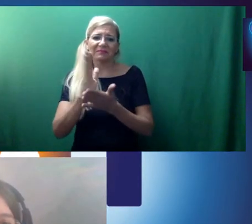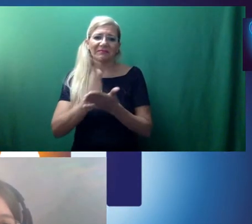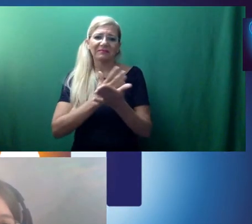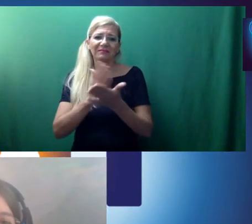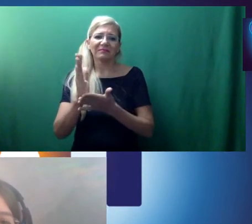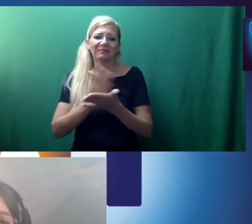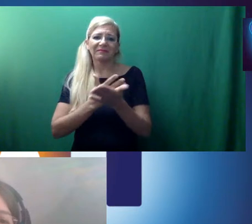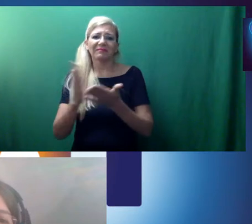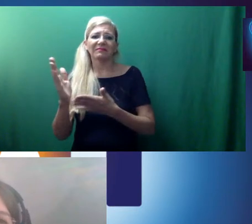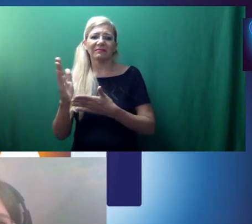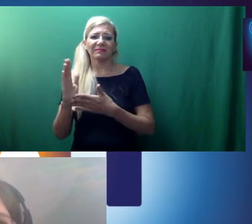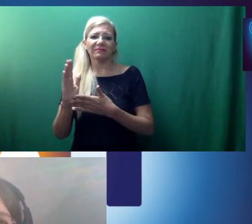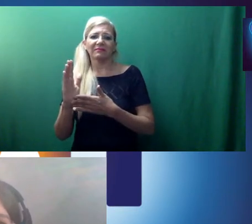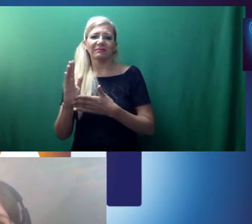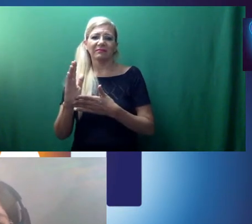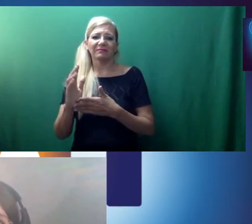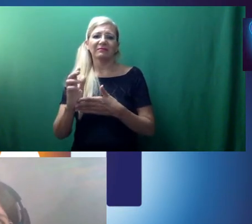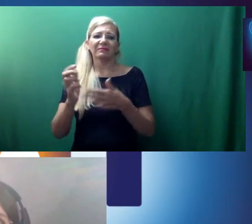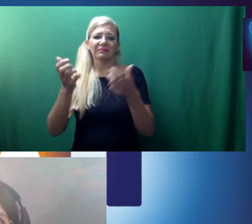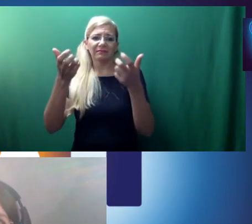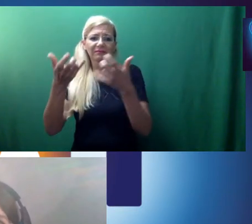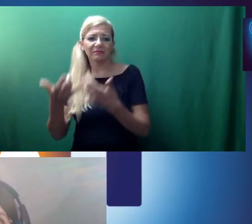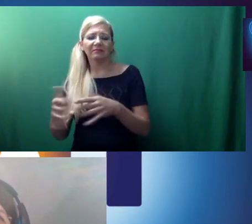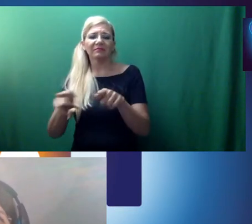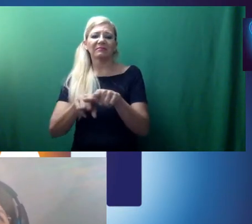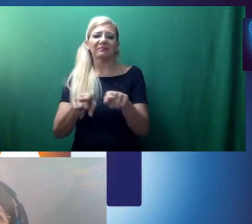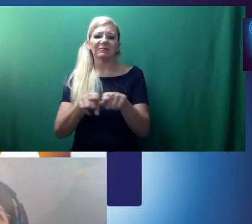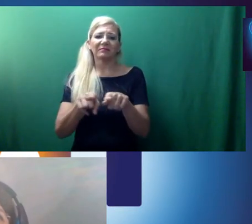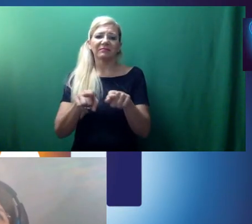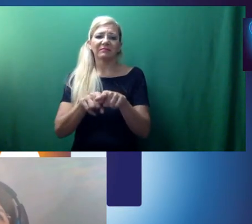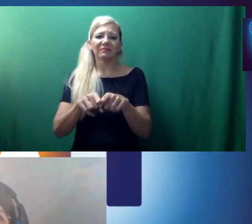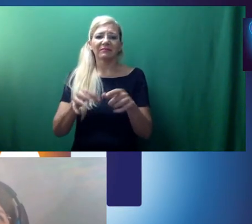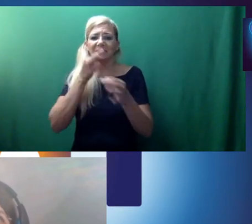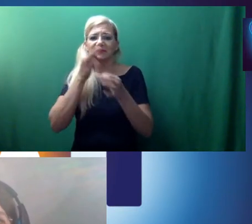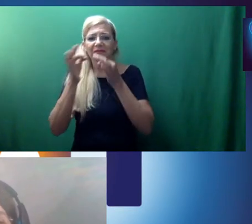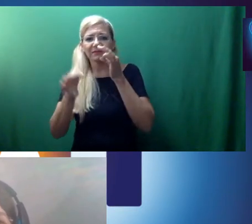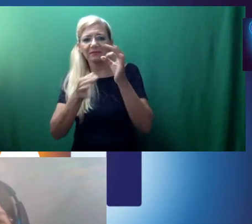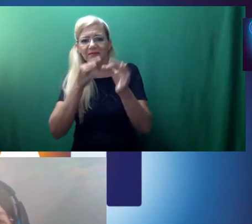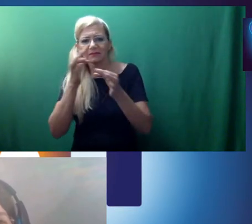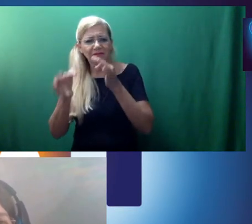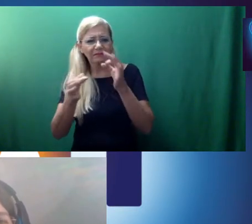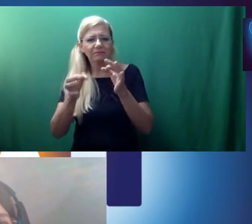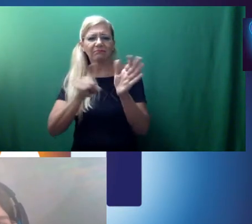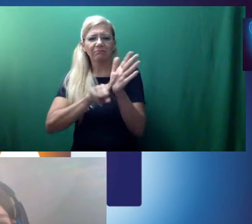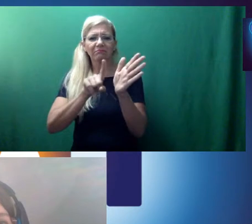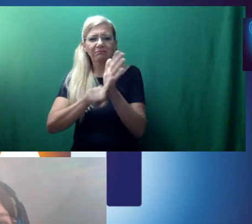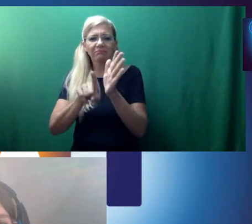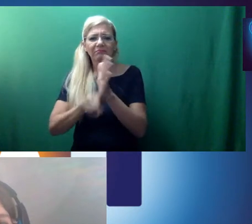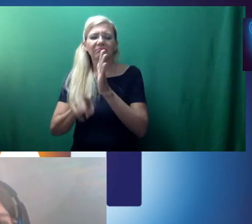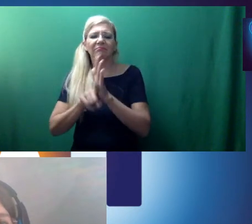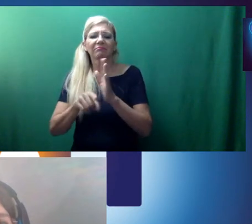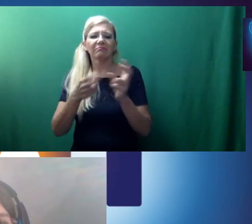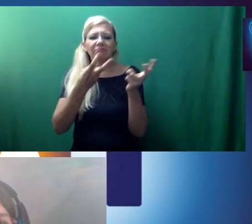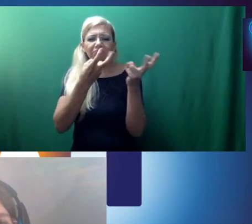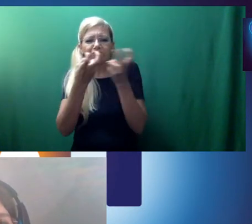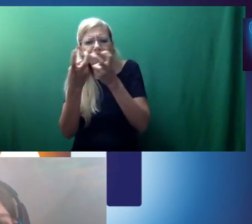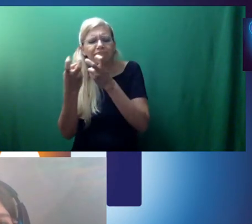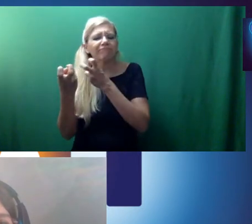Gustavo Paiva and Lucas chose to bring comments about these issues, but they bring very interesting,